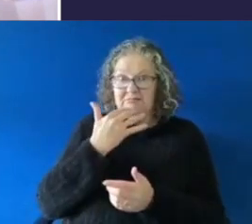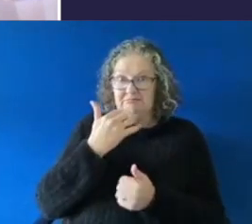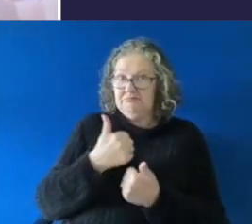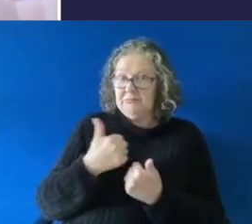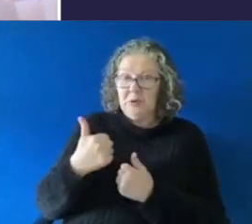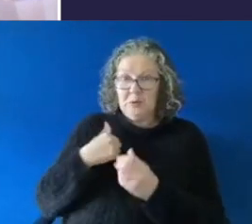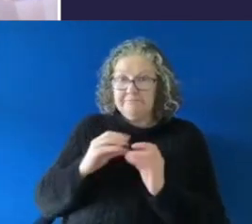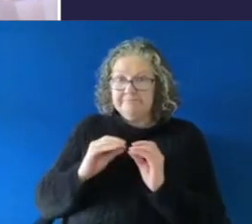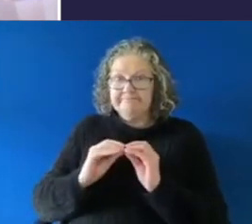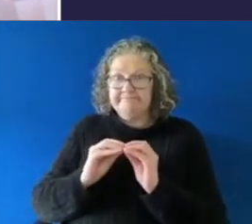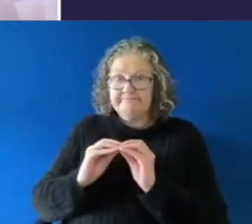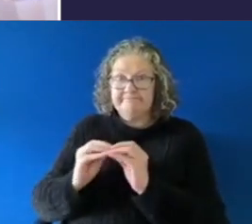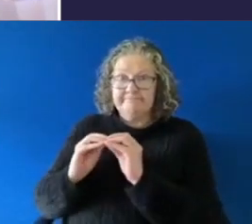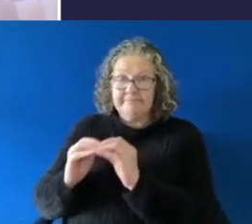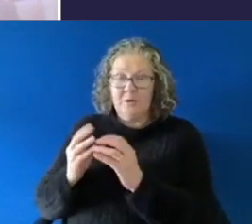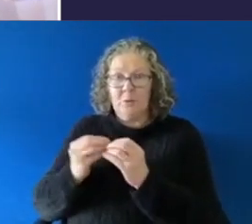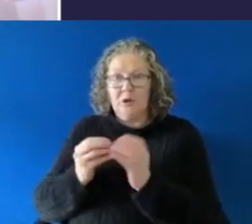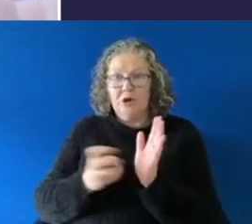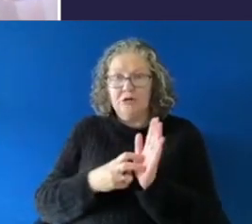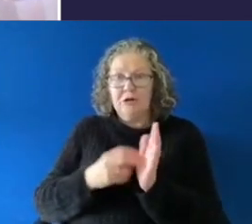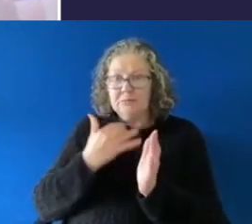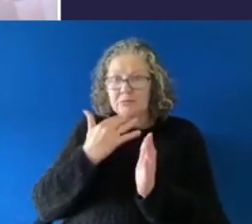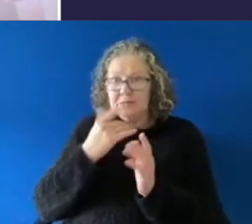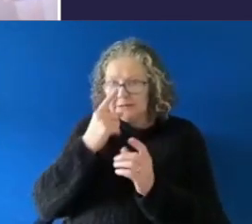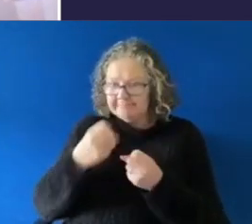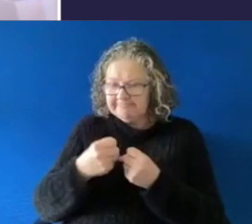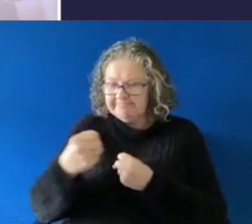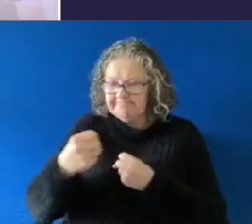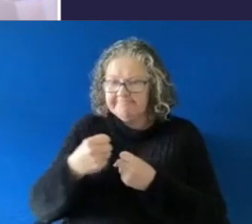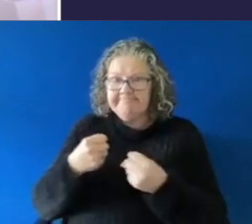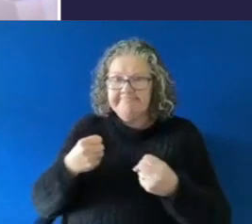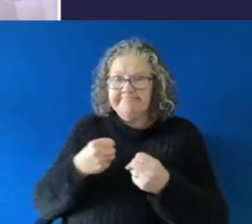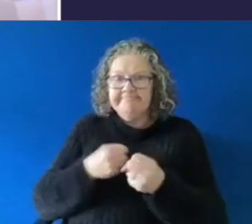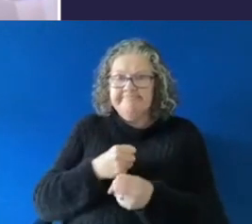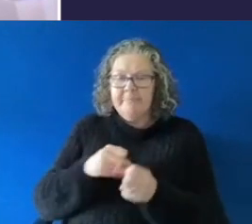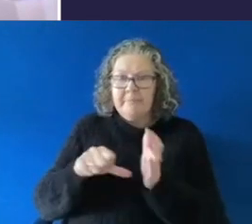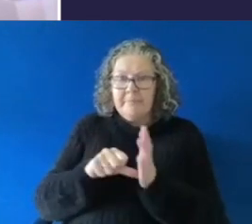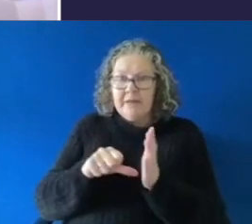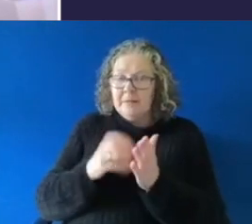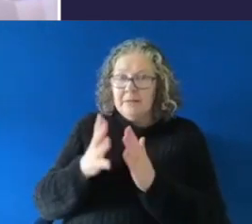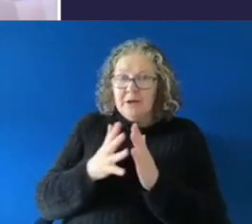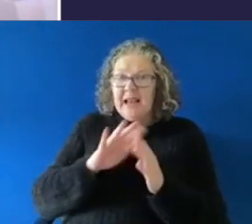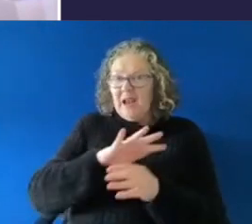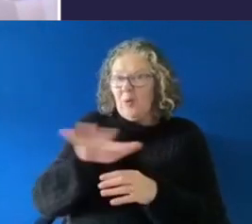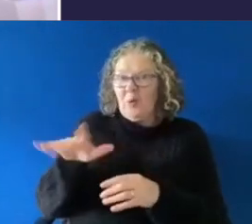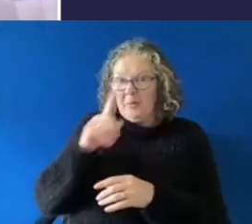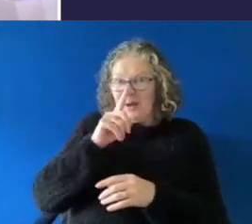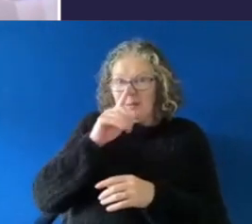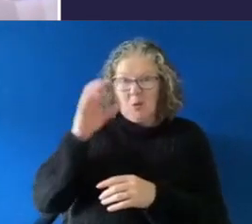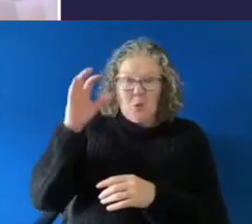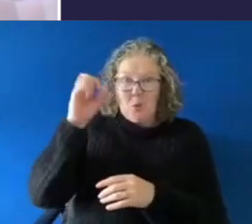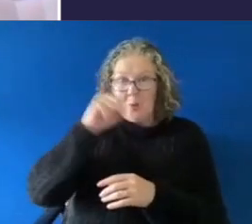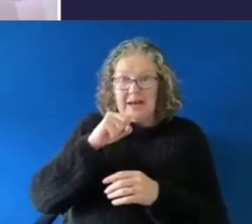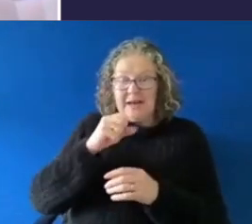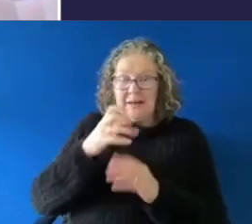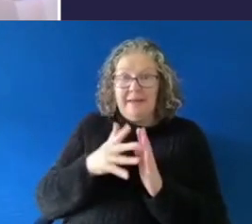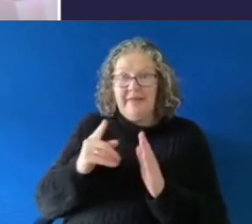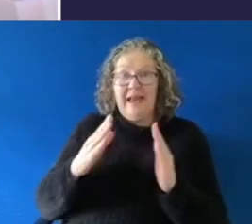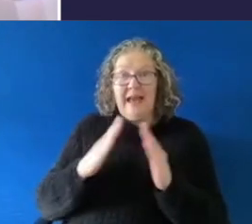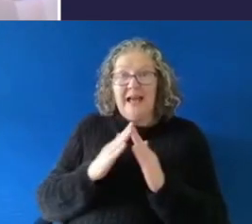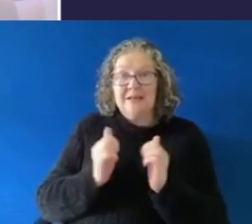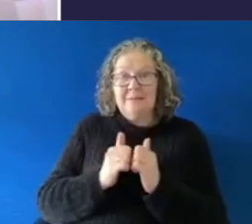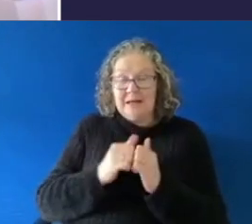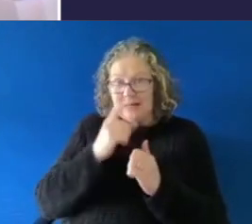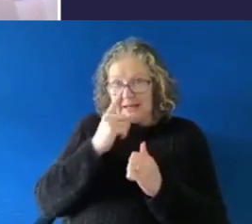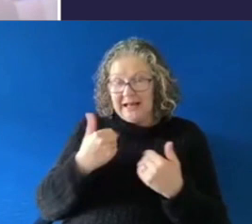prices within our funding, and we can make it stretch that little bit further. It's a win-win for everyone. So the housemates get to live in a great house in a